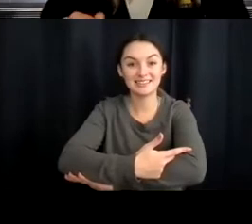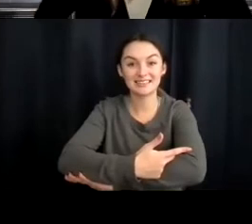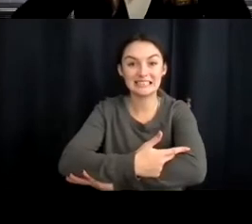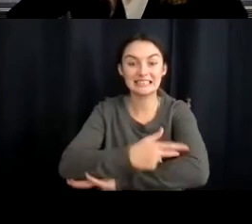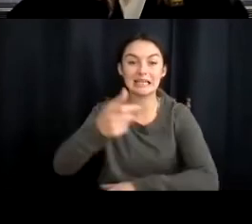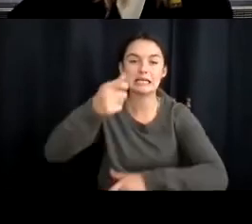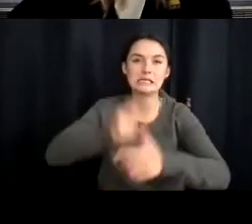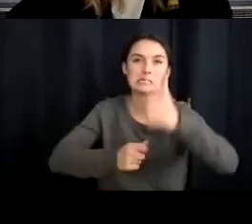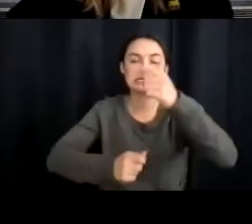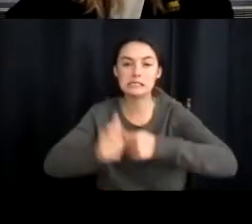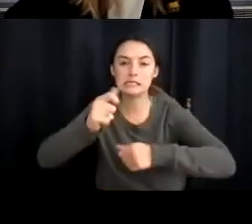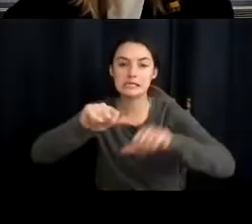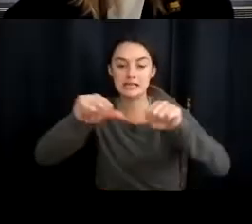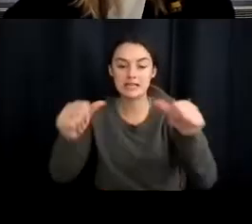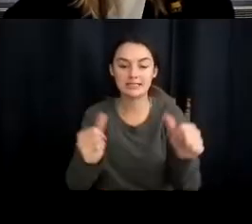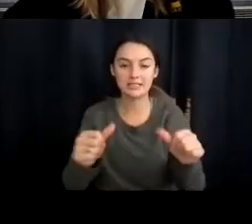think is kind of cool.